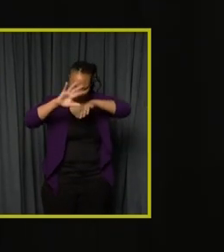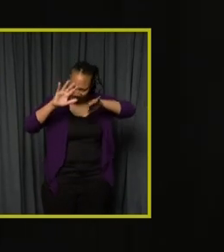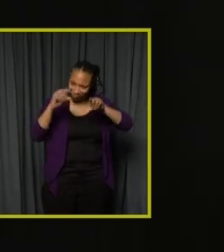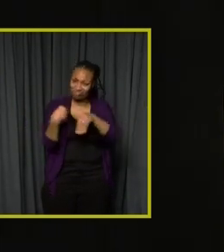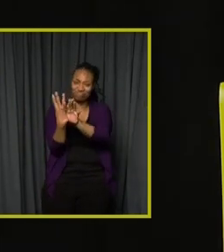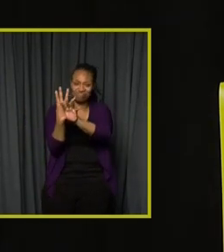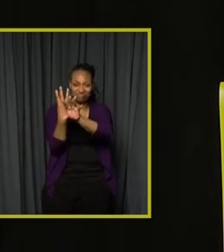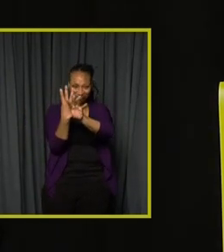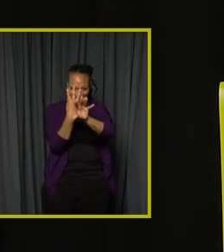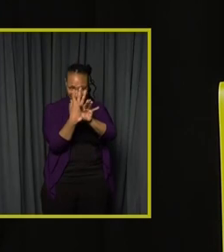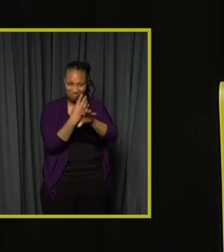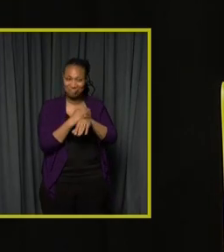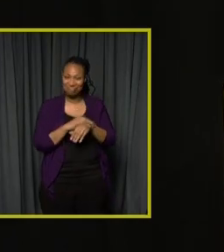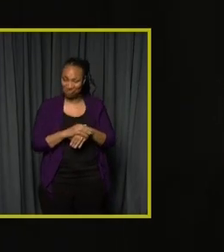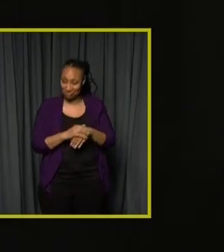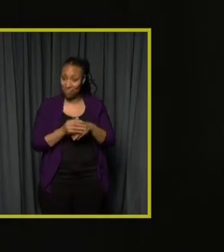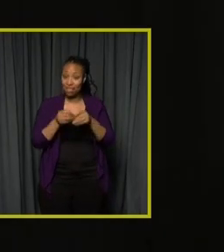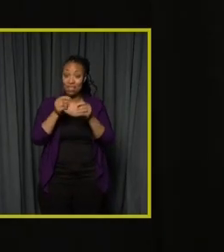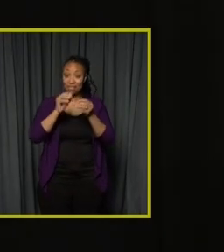90975 or go to